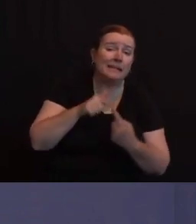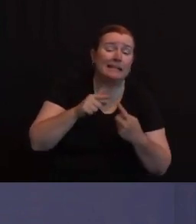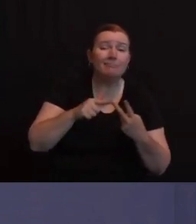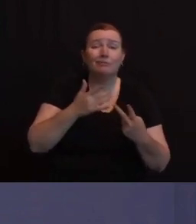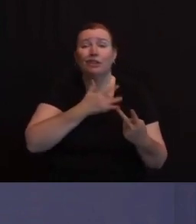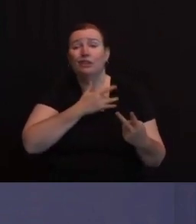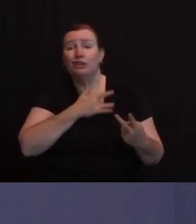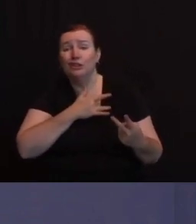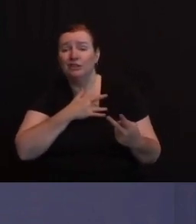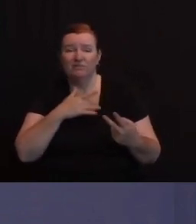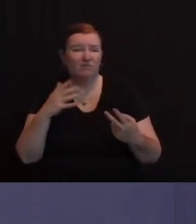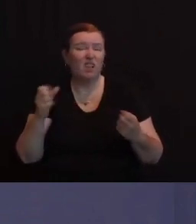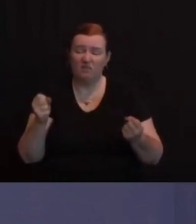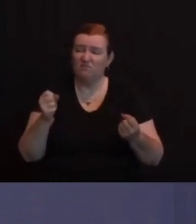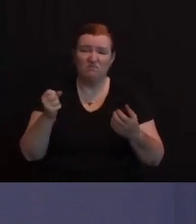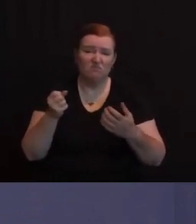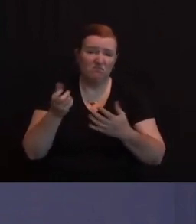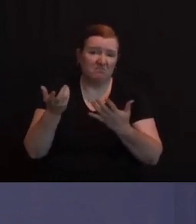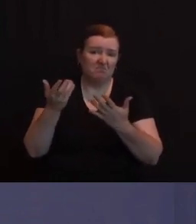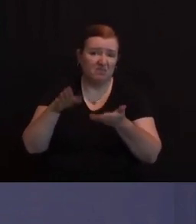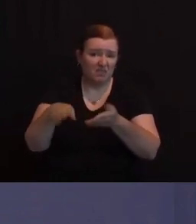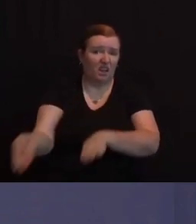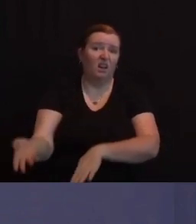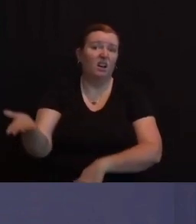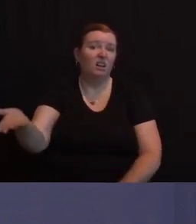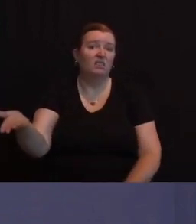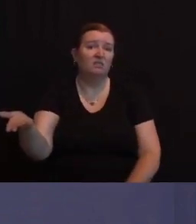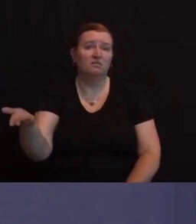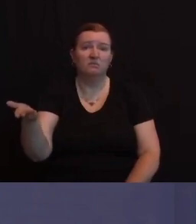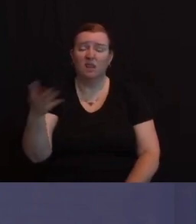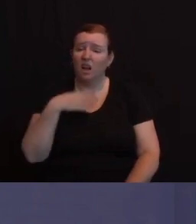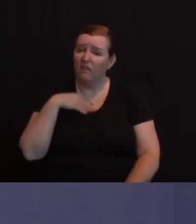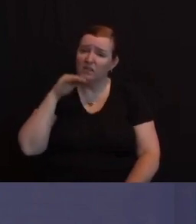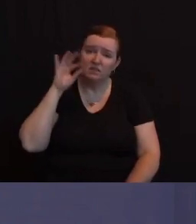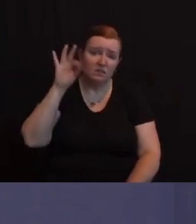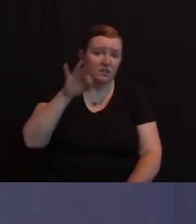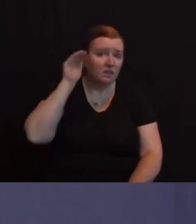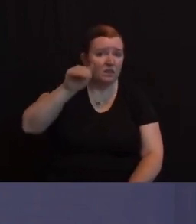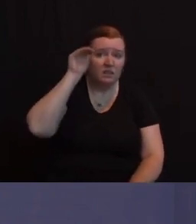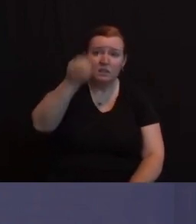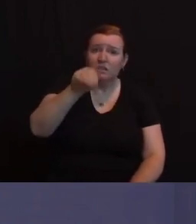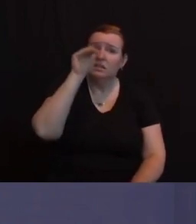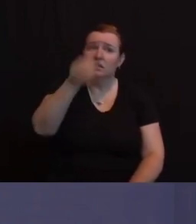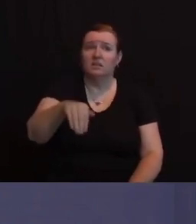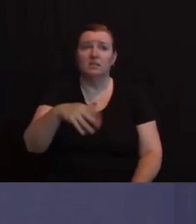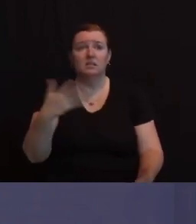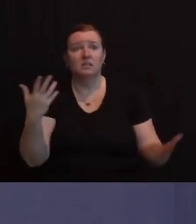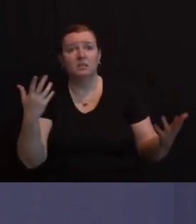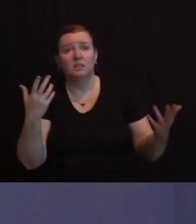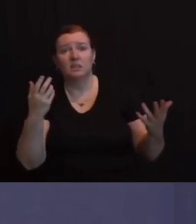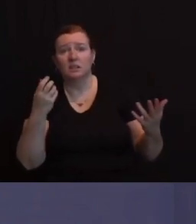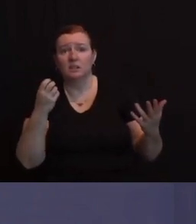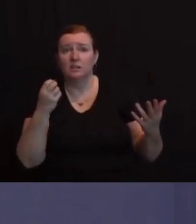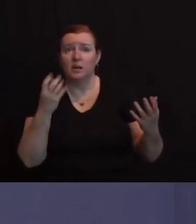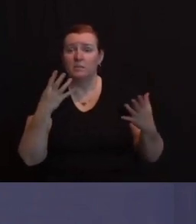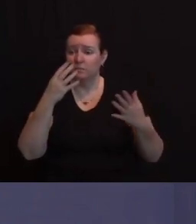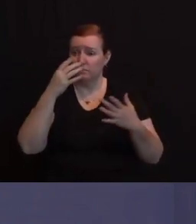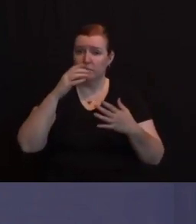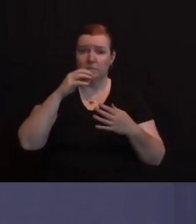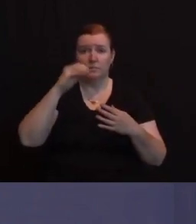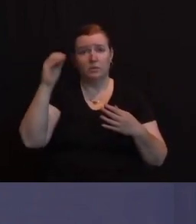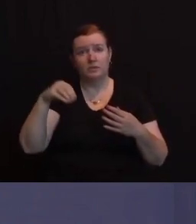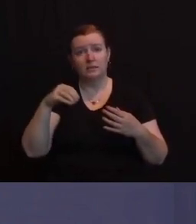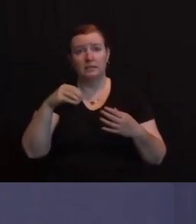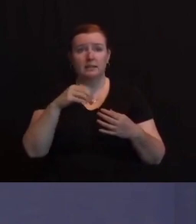fatal. As we have said previously, the percentage of our cases that fall between the ages of 18 to